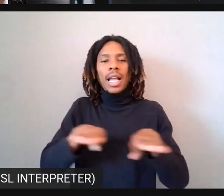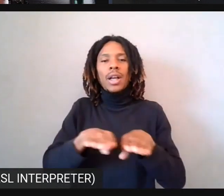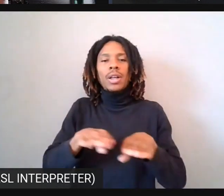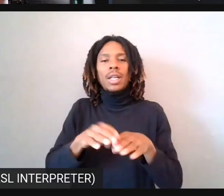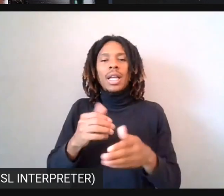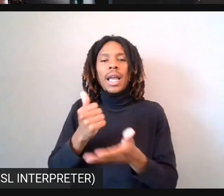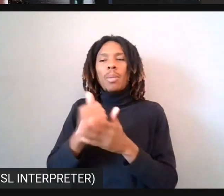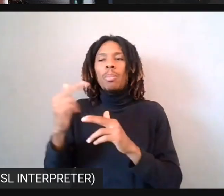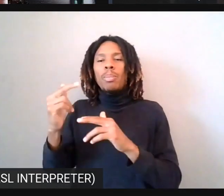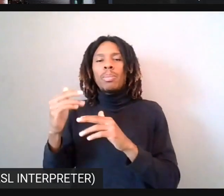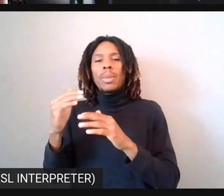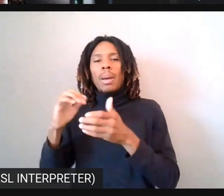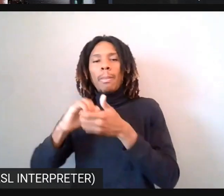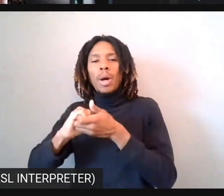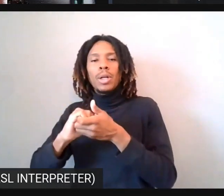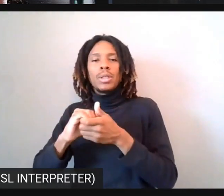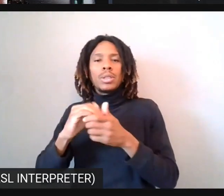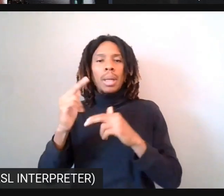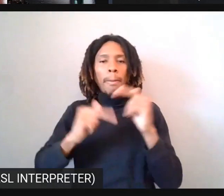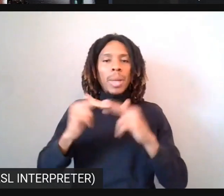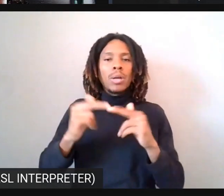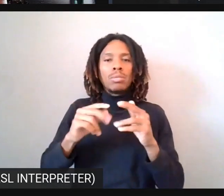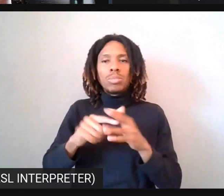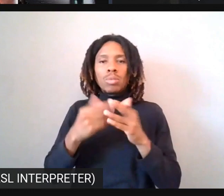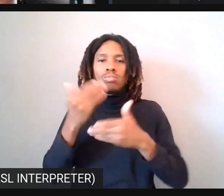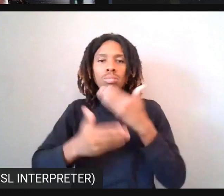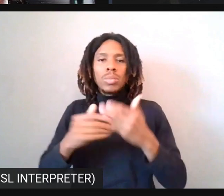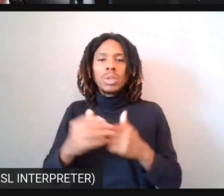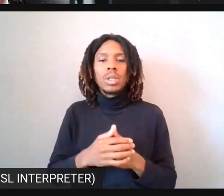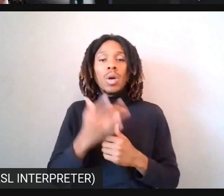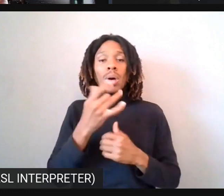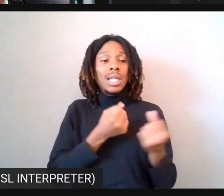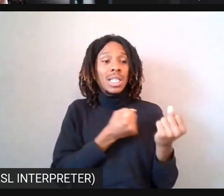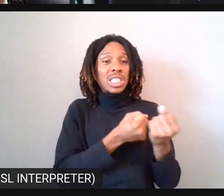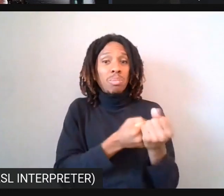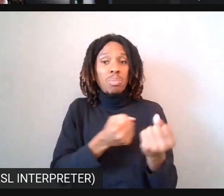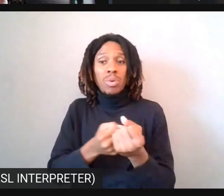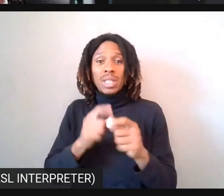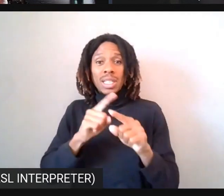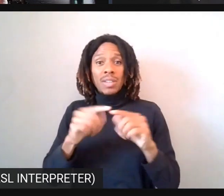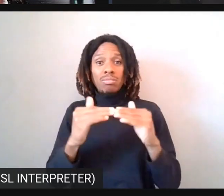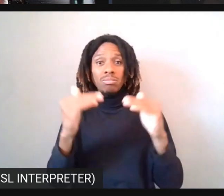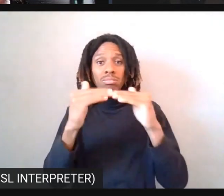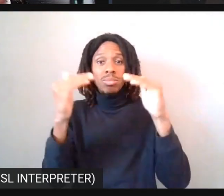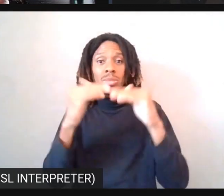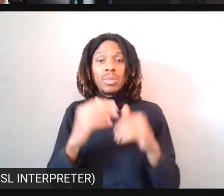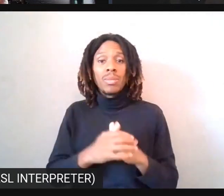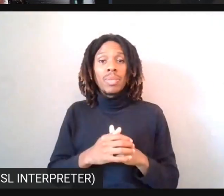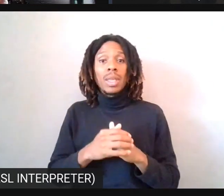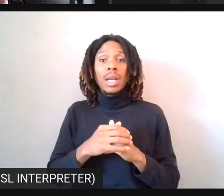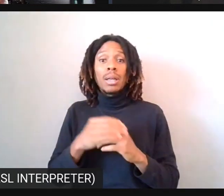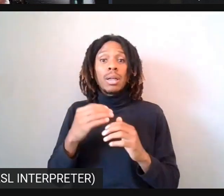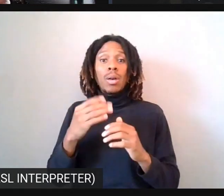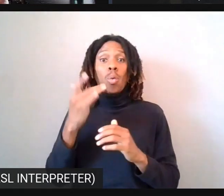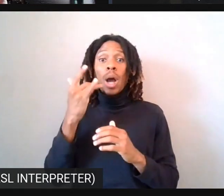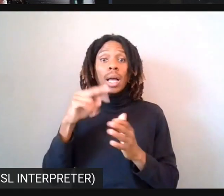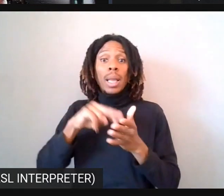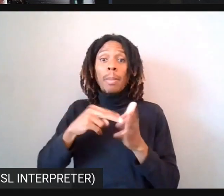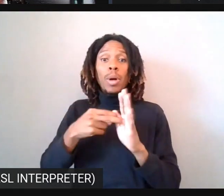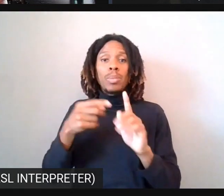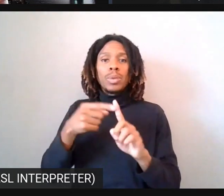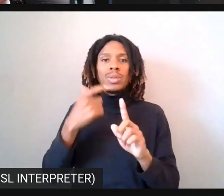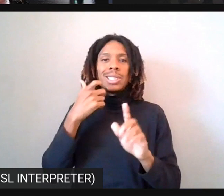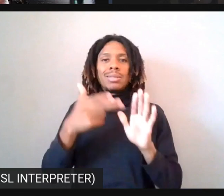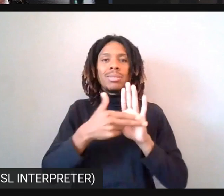of. And the reason it supports a subset of these resources is because, for the very purpose that we highlighted in the